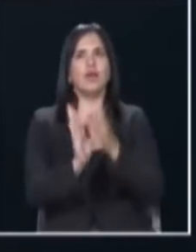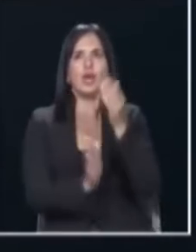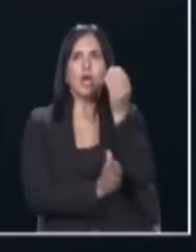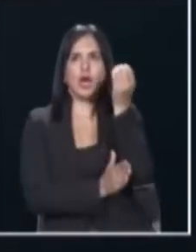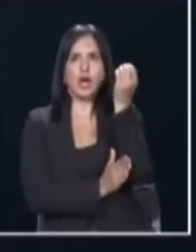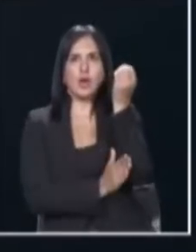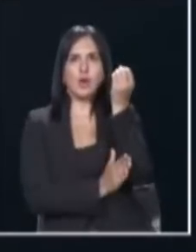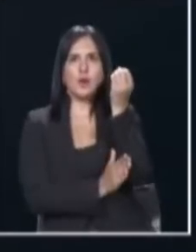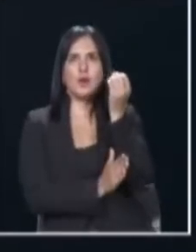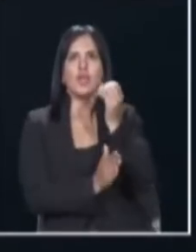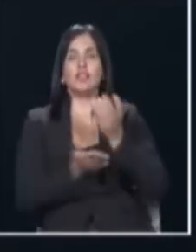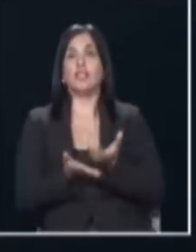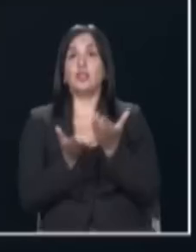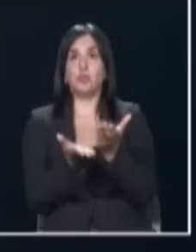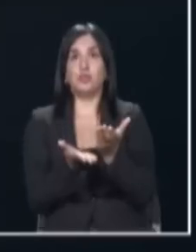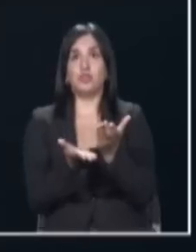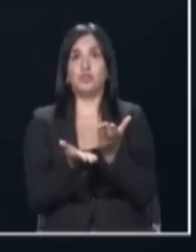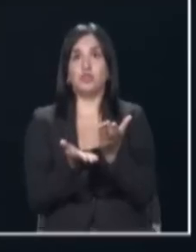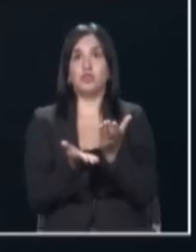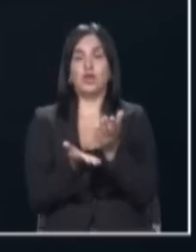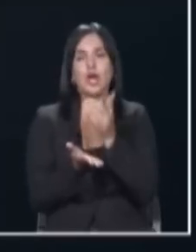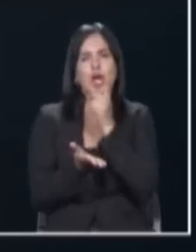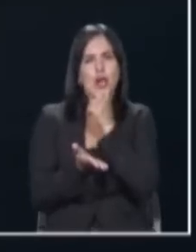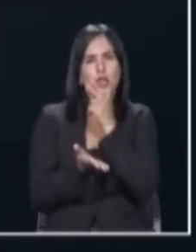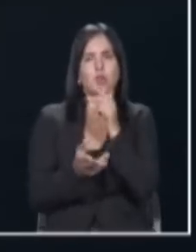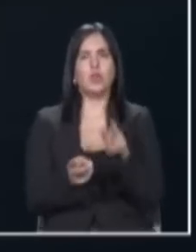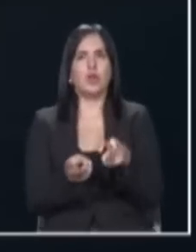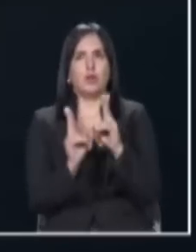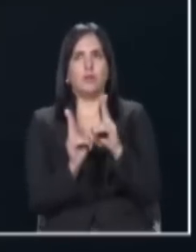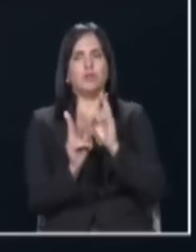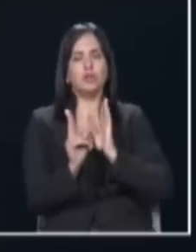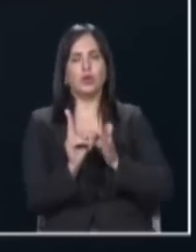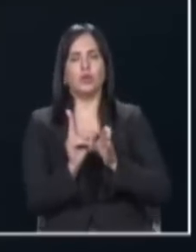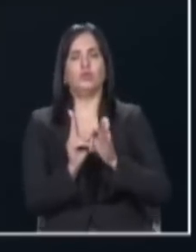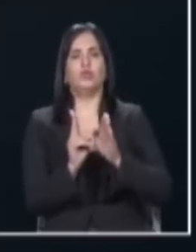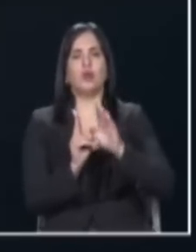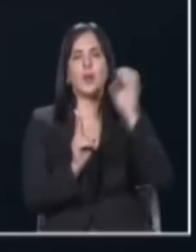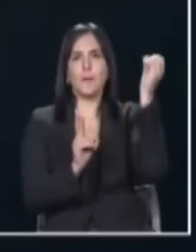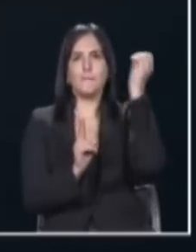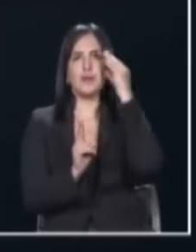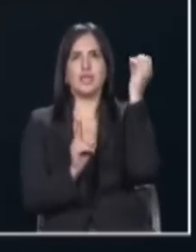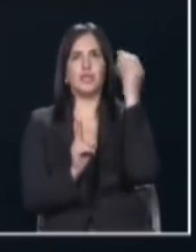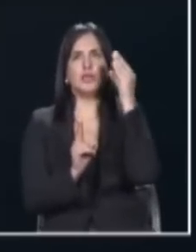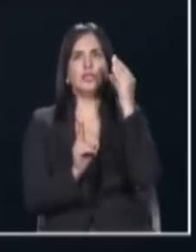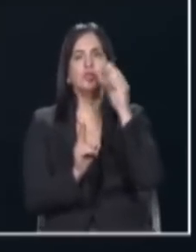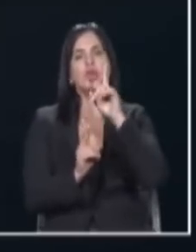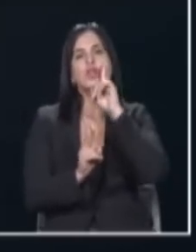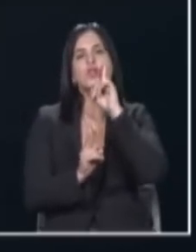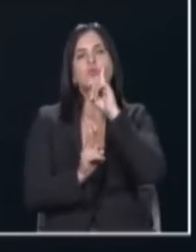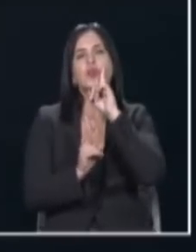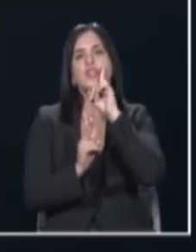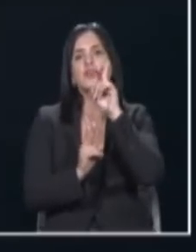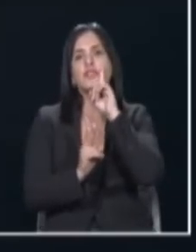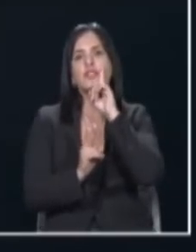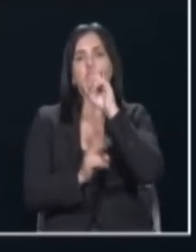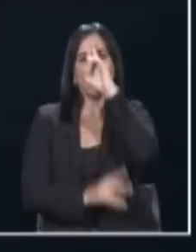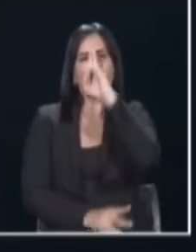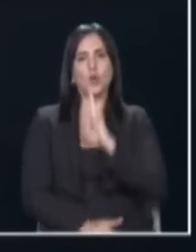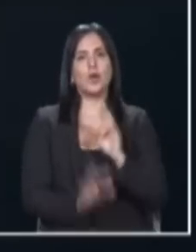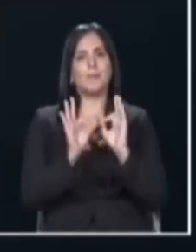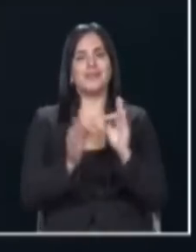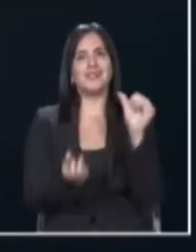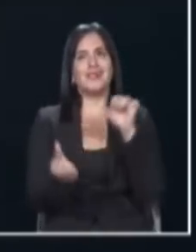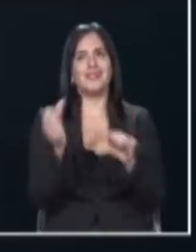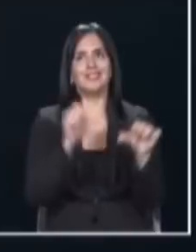this willingness to doubt allows us to continue to learn and discover new things about the world around us at the same